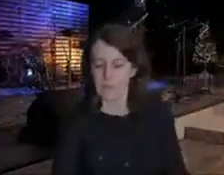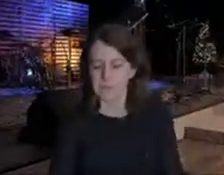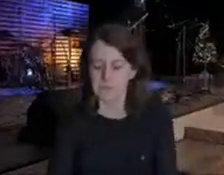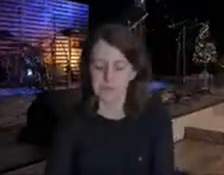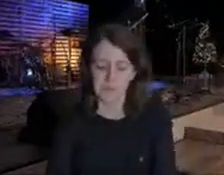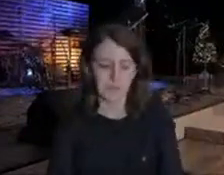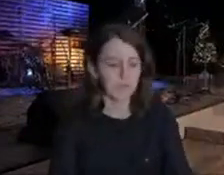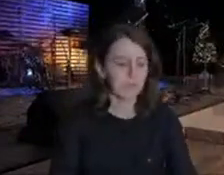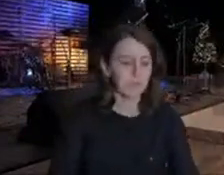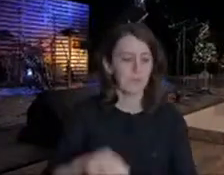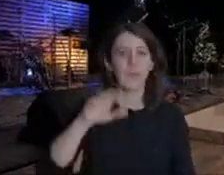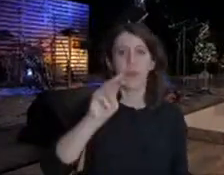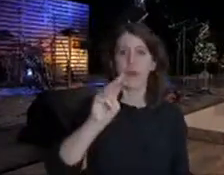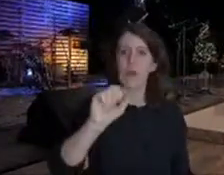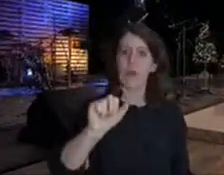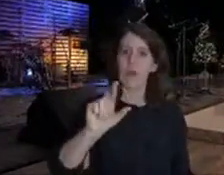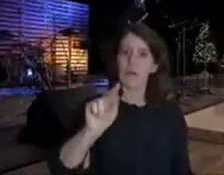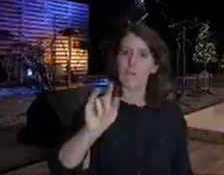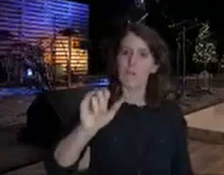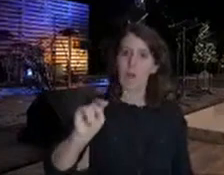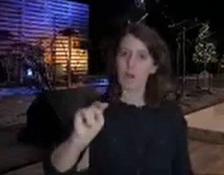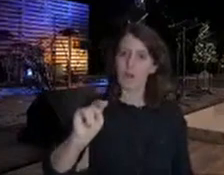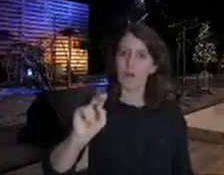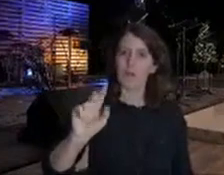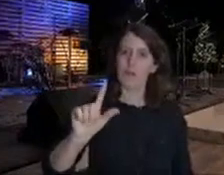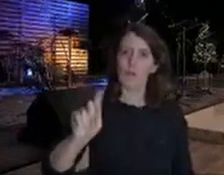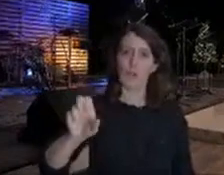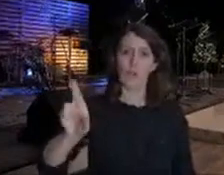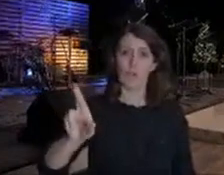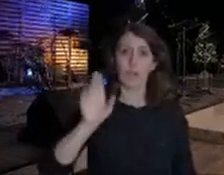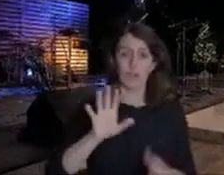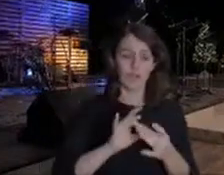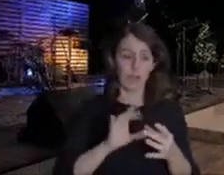the lion lays down with a lamb these days, you have to keep replacing the lamb.